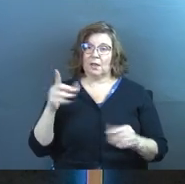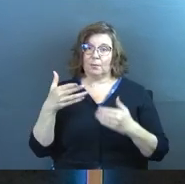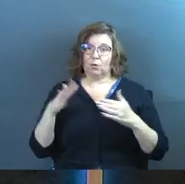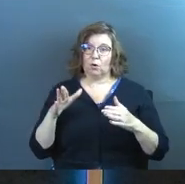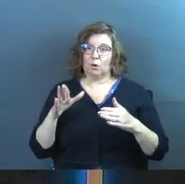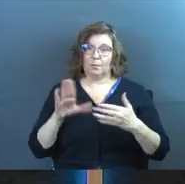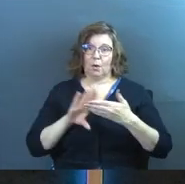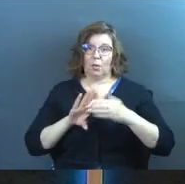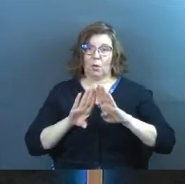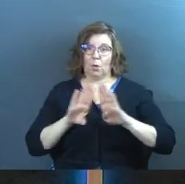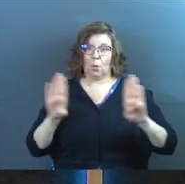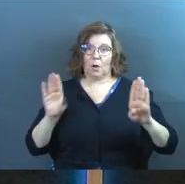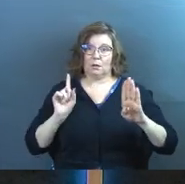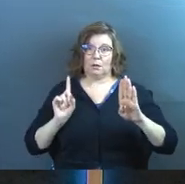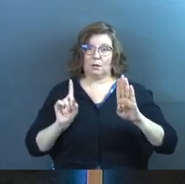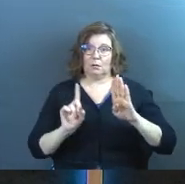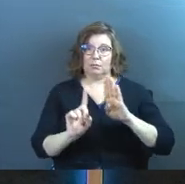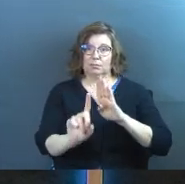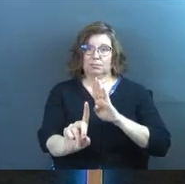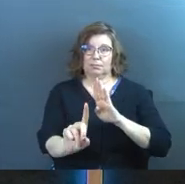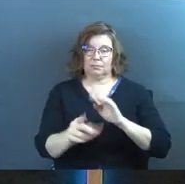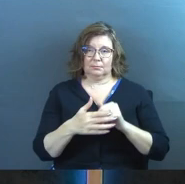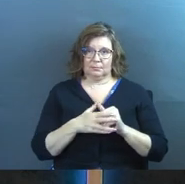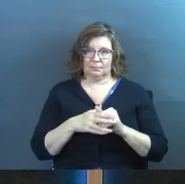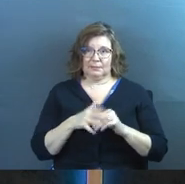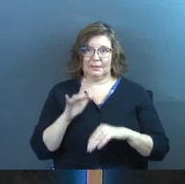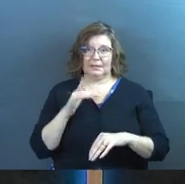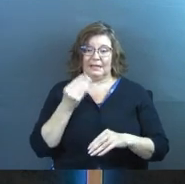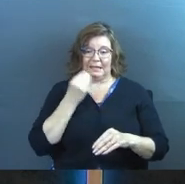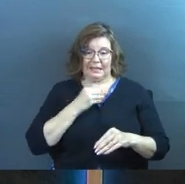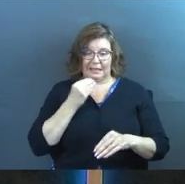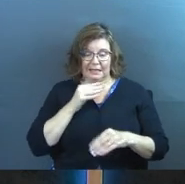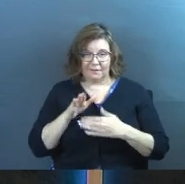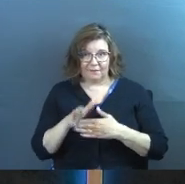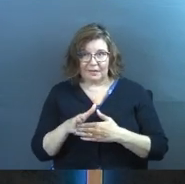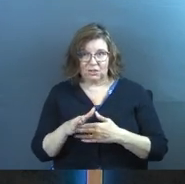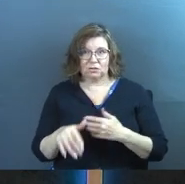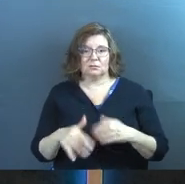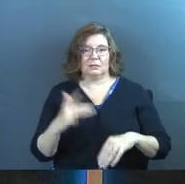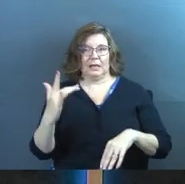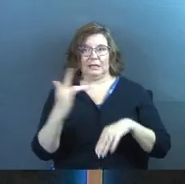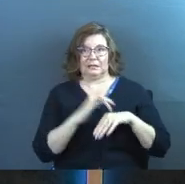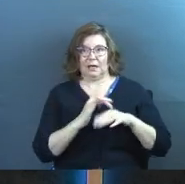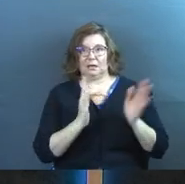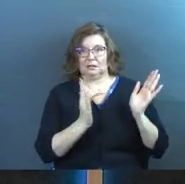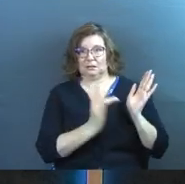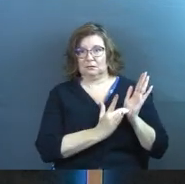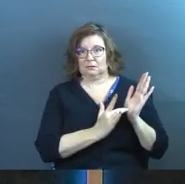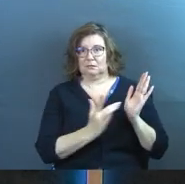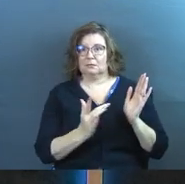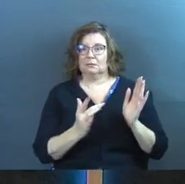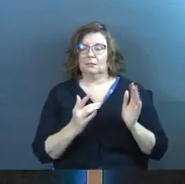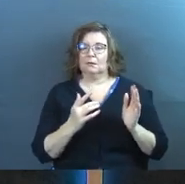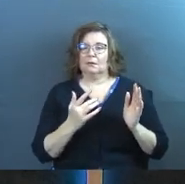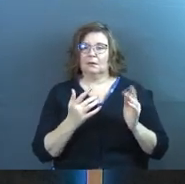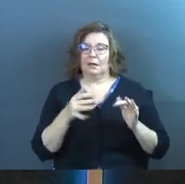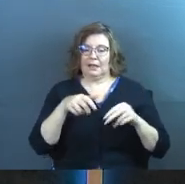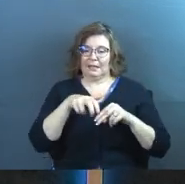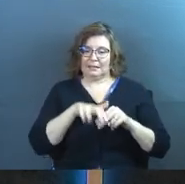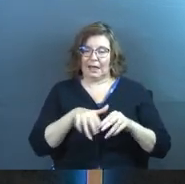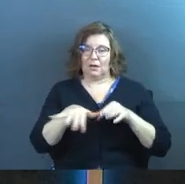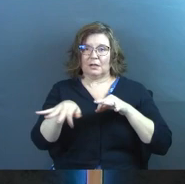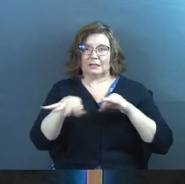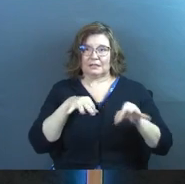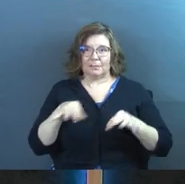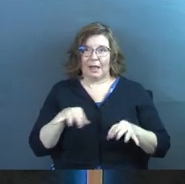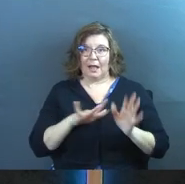just walked through the walls. He'd eaten fish. They touched his hands. They knew he was real. And it says he sat down. He explained to them